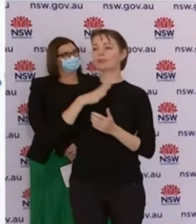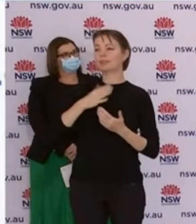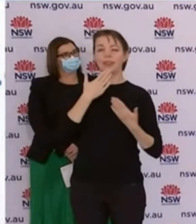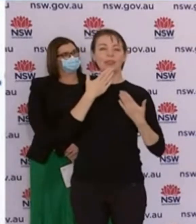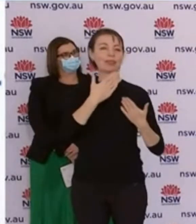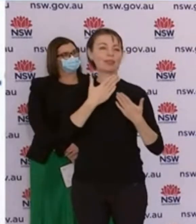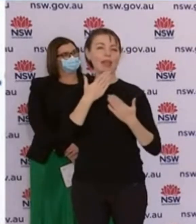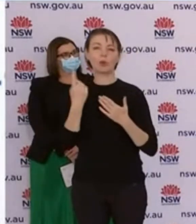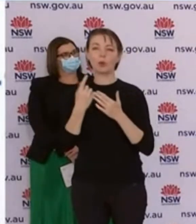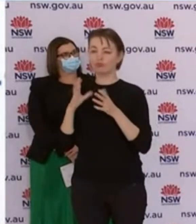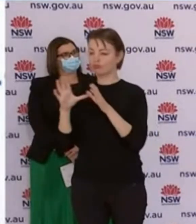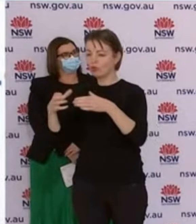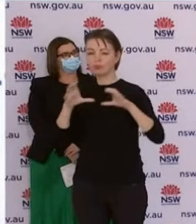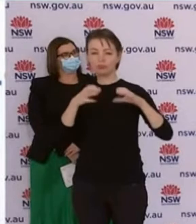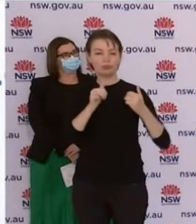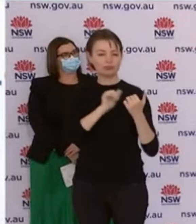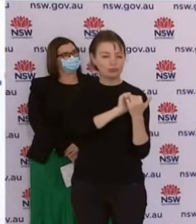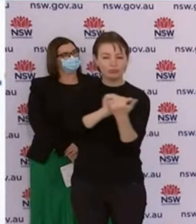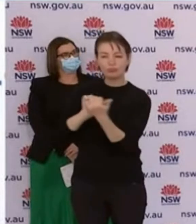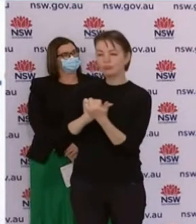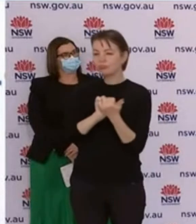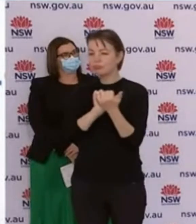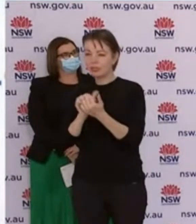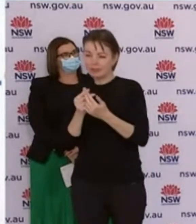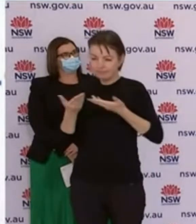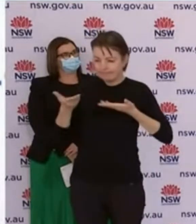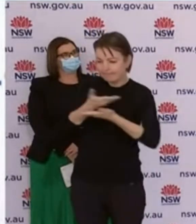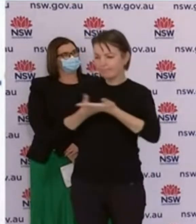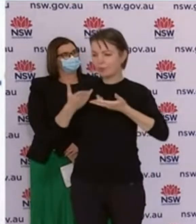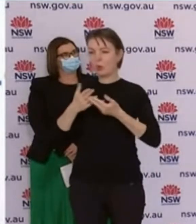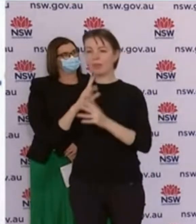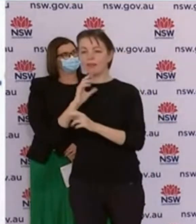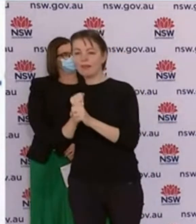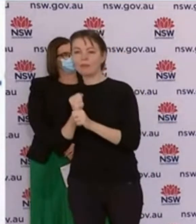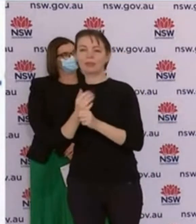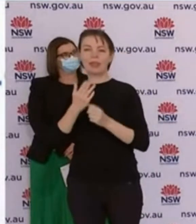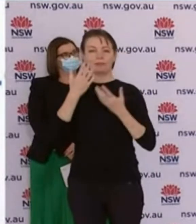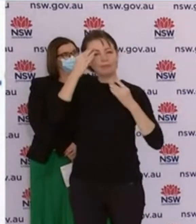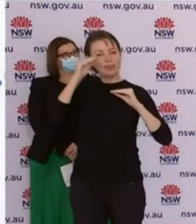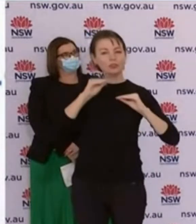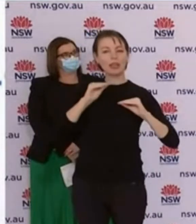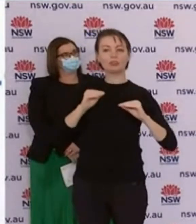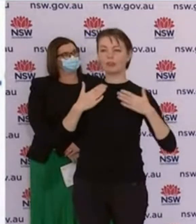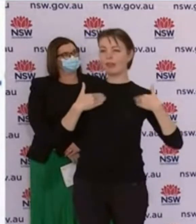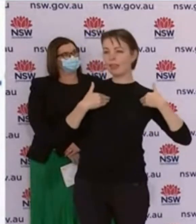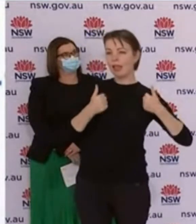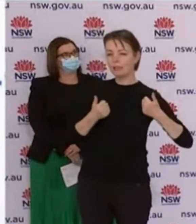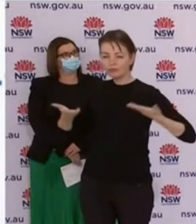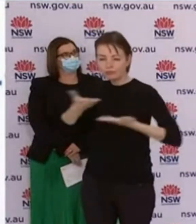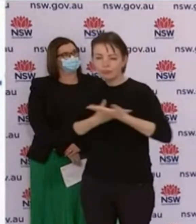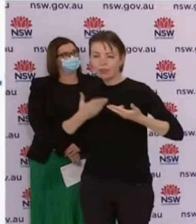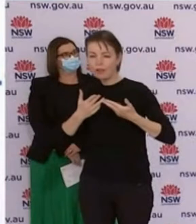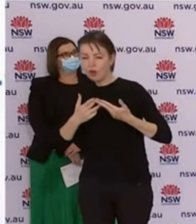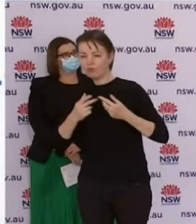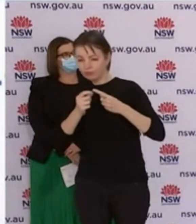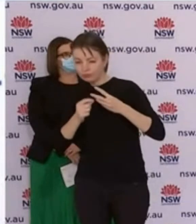working with education and health to ensure the safety of our students, teaching staff and parents during this difficult time. Dr.